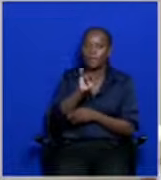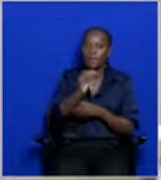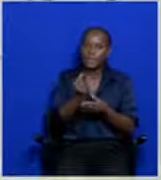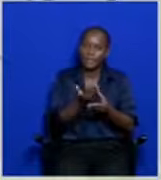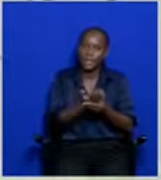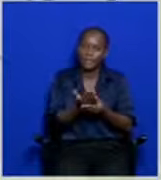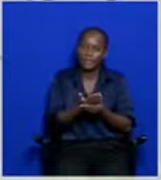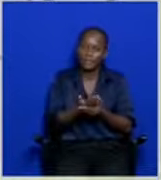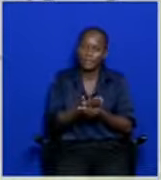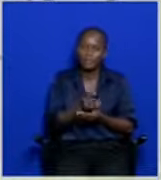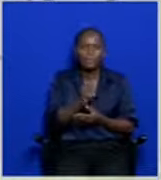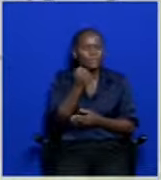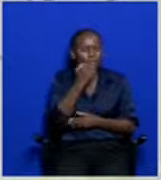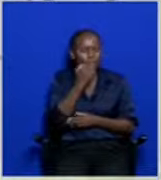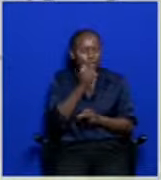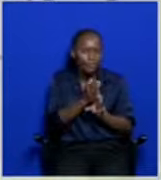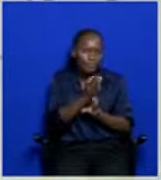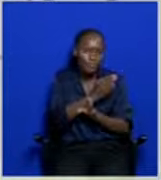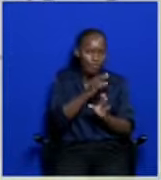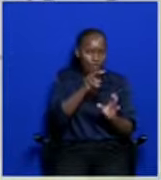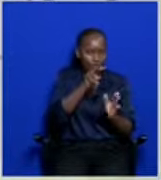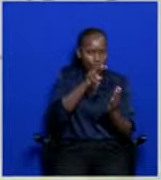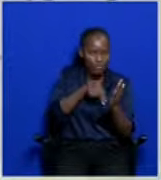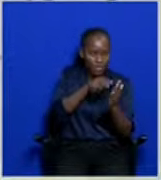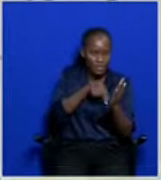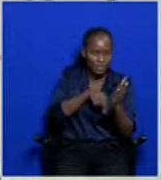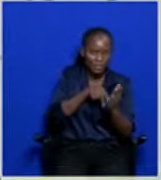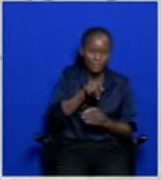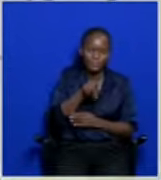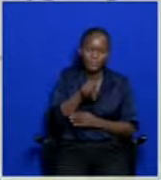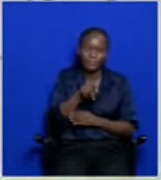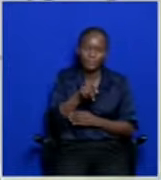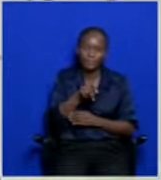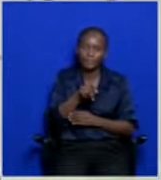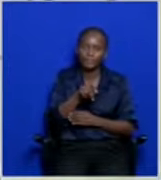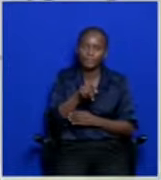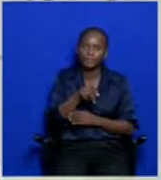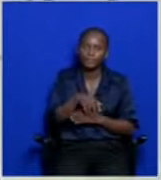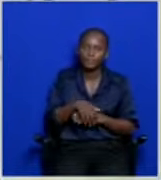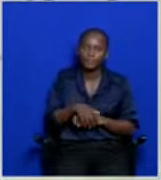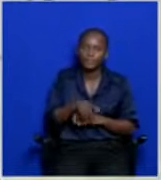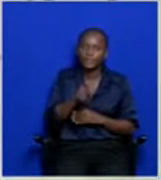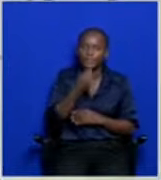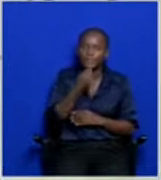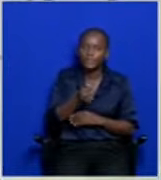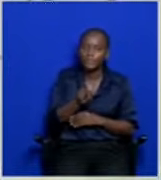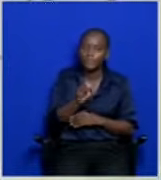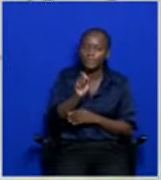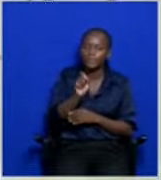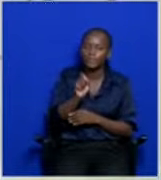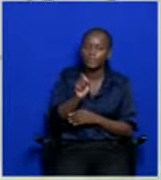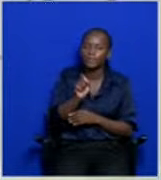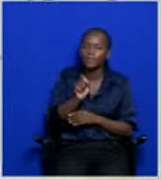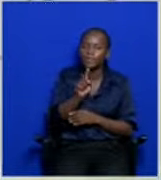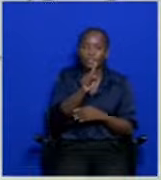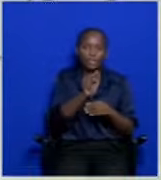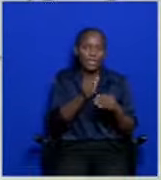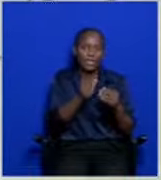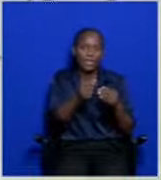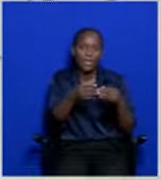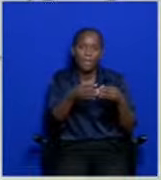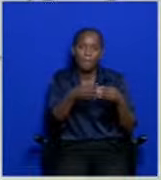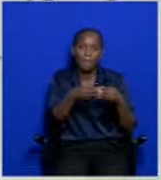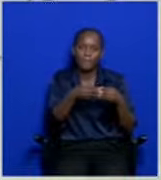before that, just immediately under yes, the table. You say these, you are talking about these members. Okay, yeah, I see,